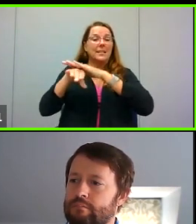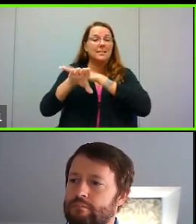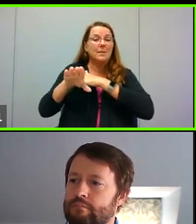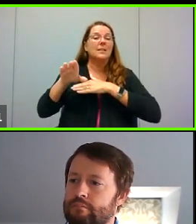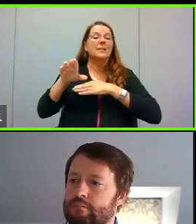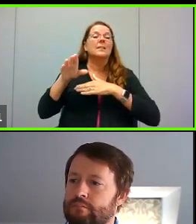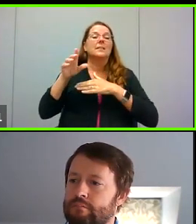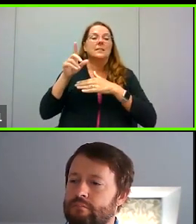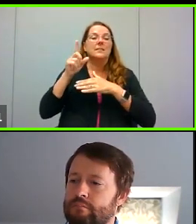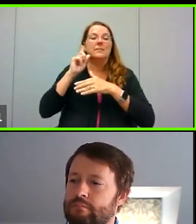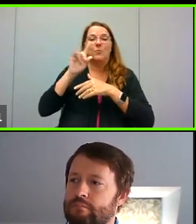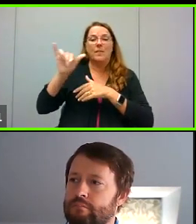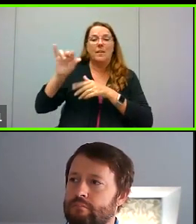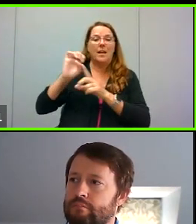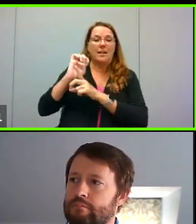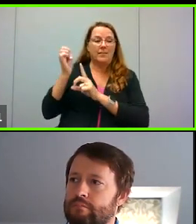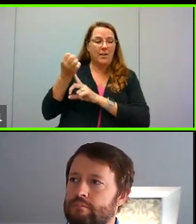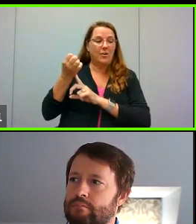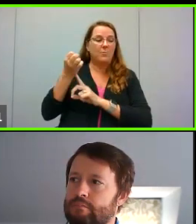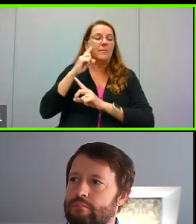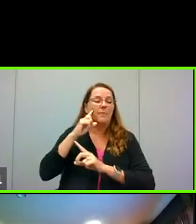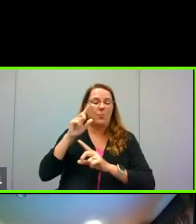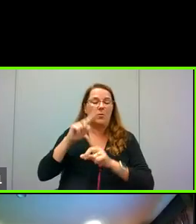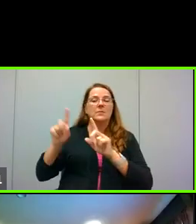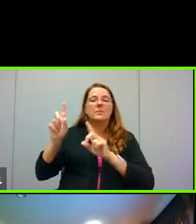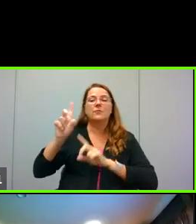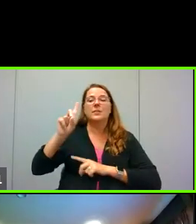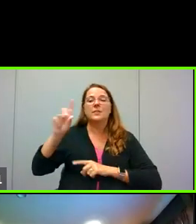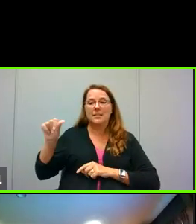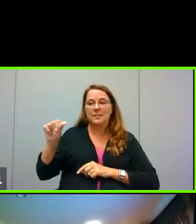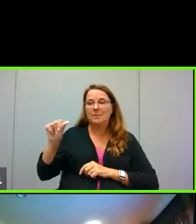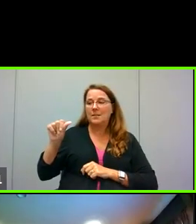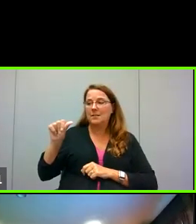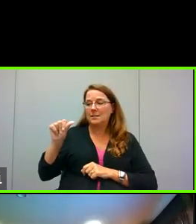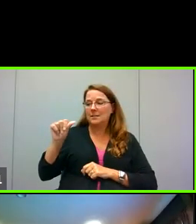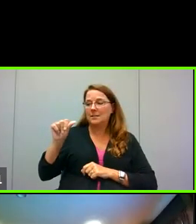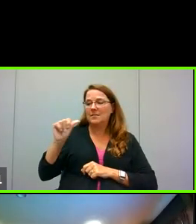environment for those with disabilities, like streets, curb cuts, that